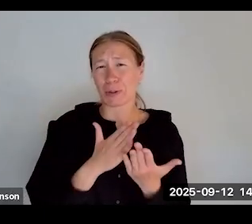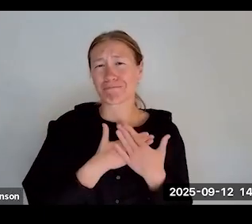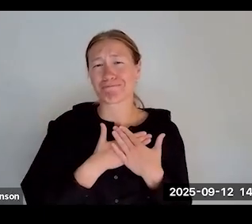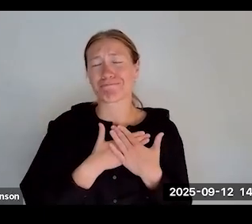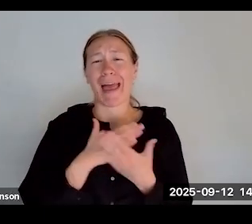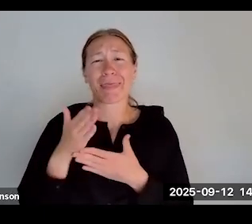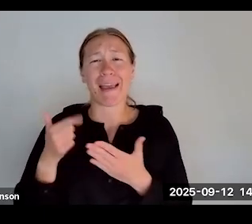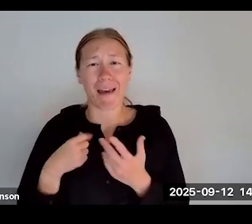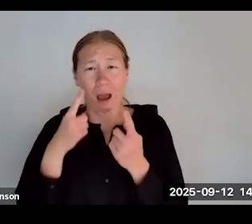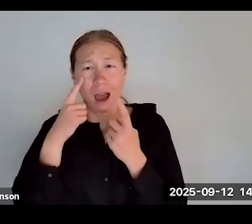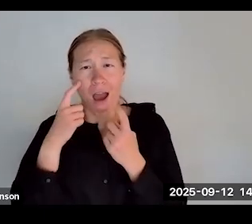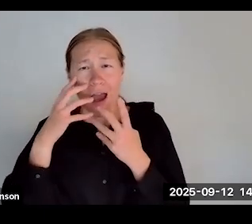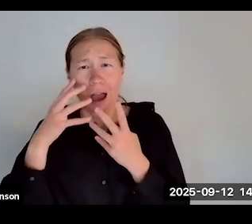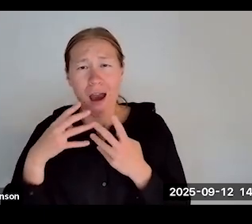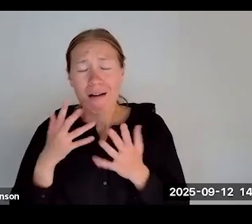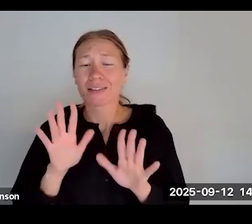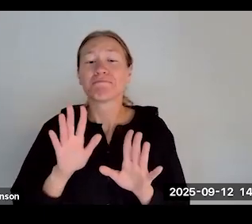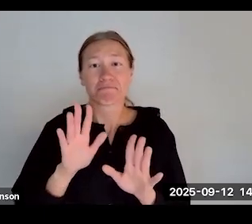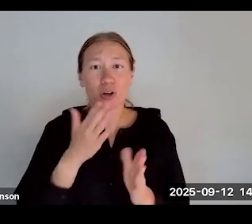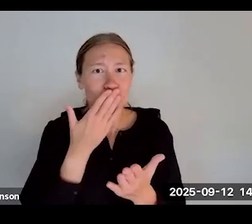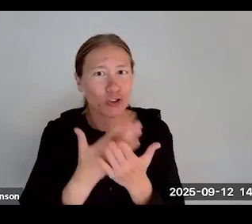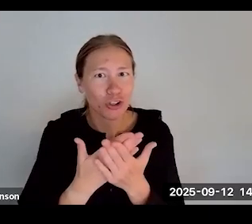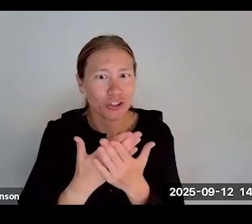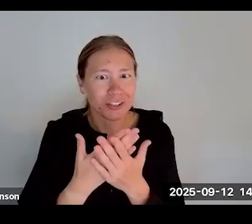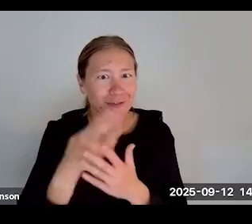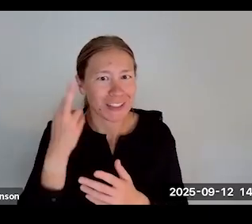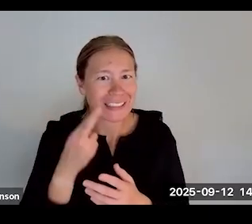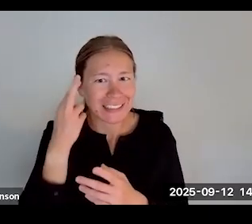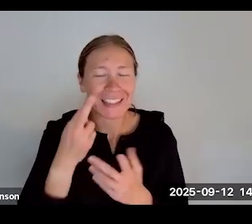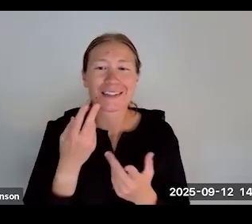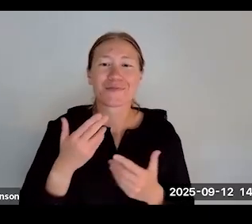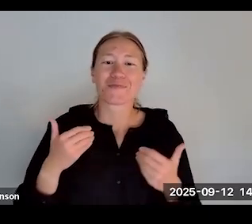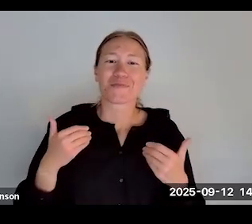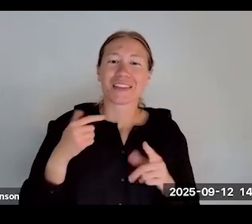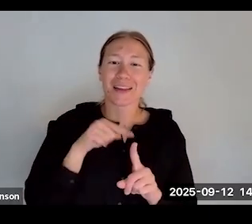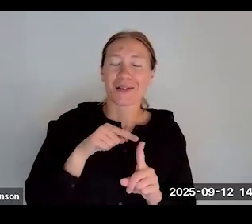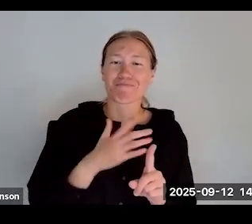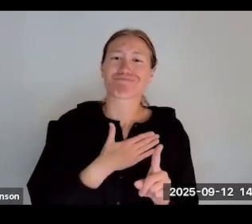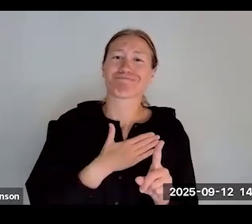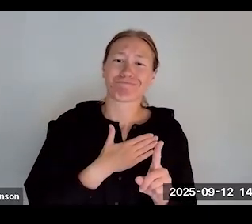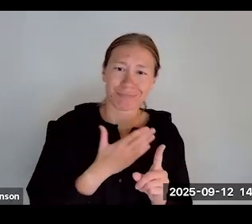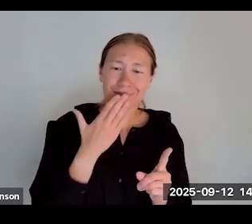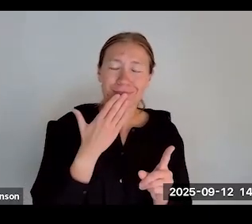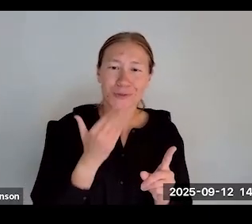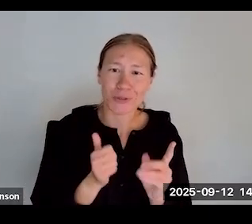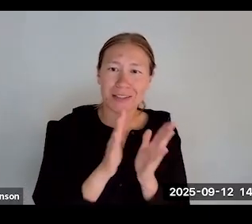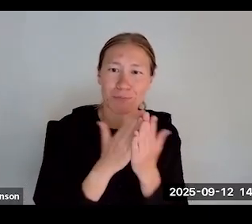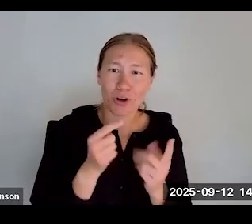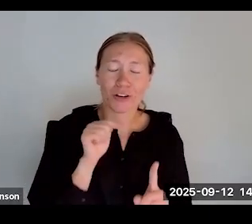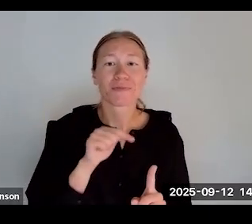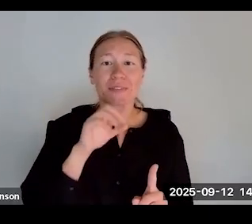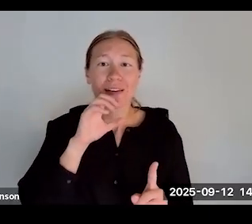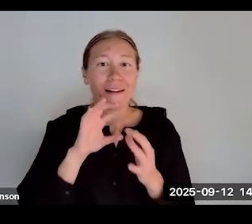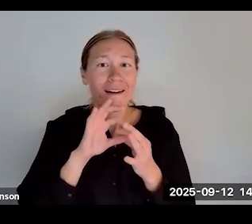way. It's a moving novel about Iris, a 12-year-old deaf girl who feels isolated both at school and